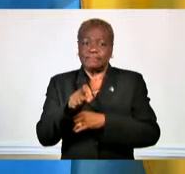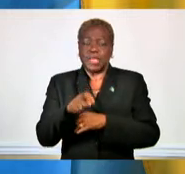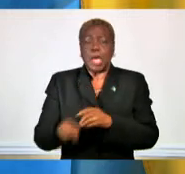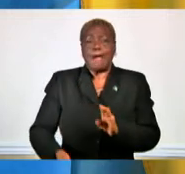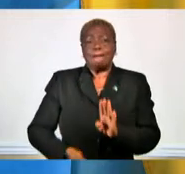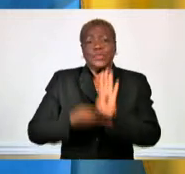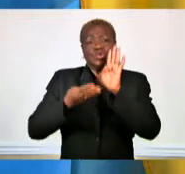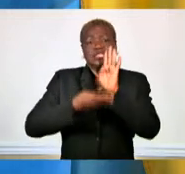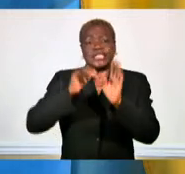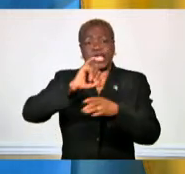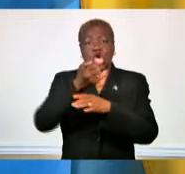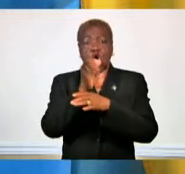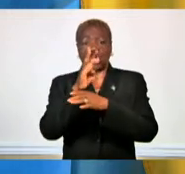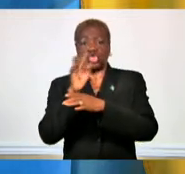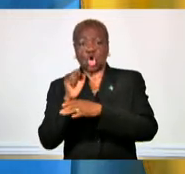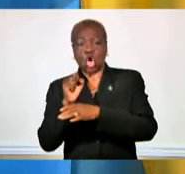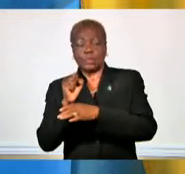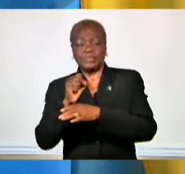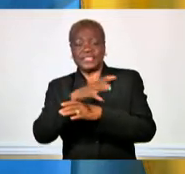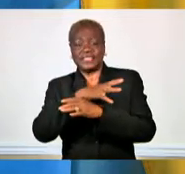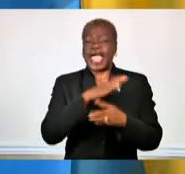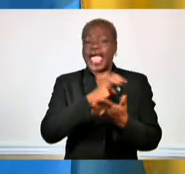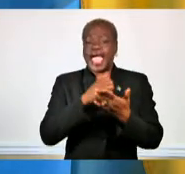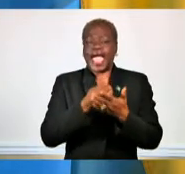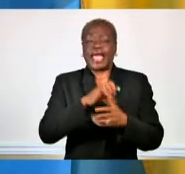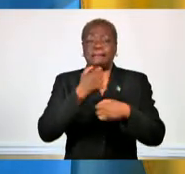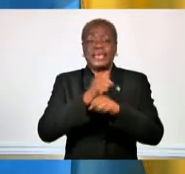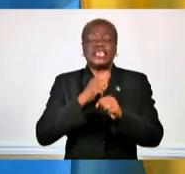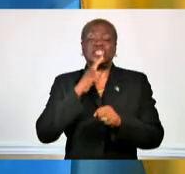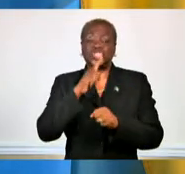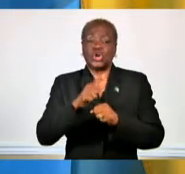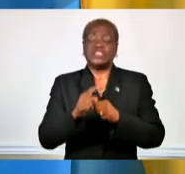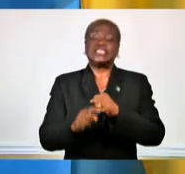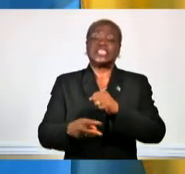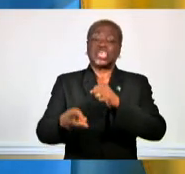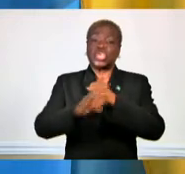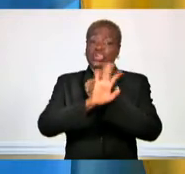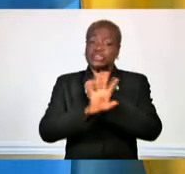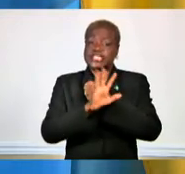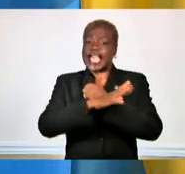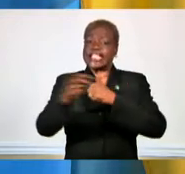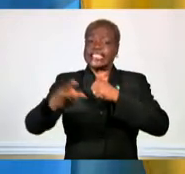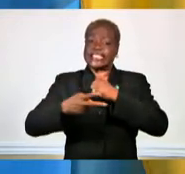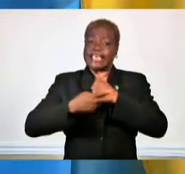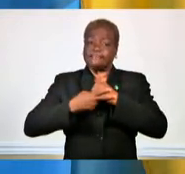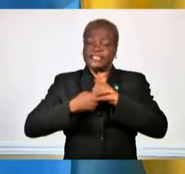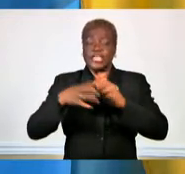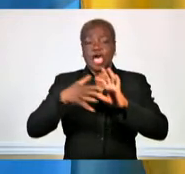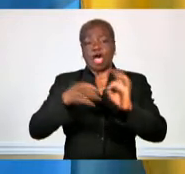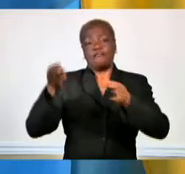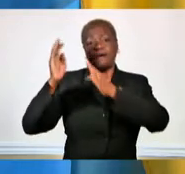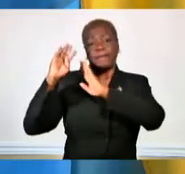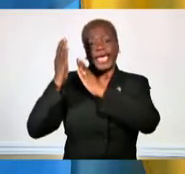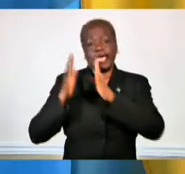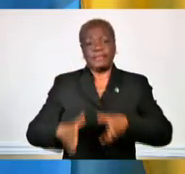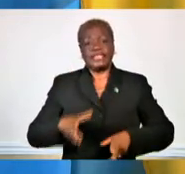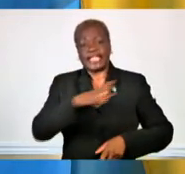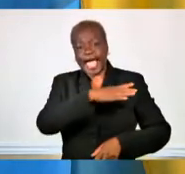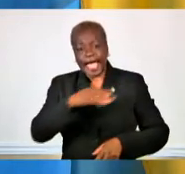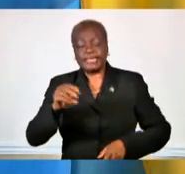boosting jobs and our economy, security and safety of Bahamians and